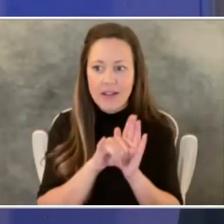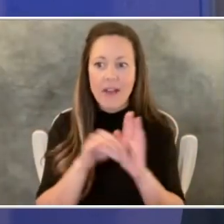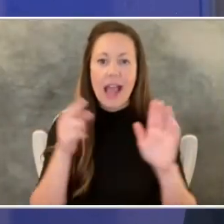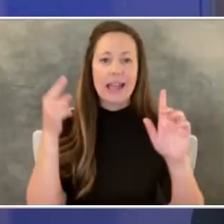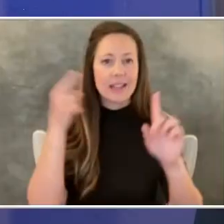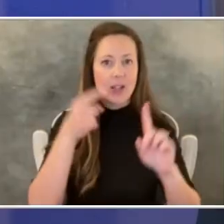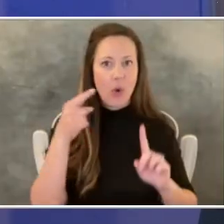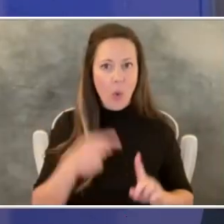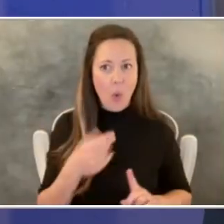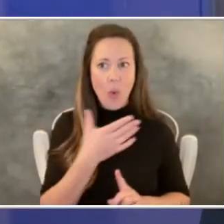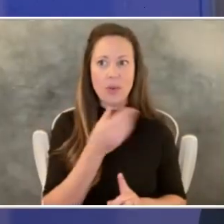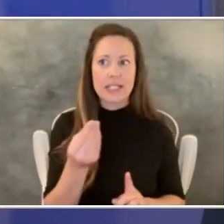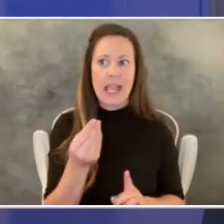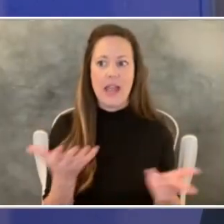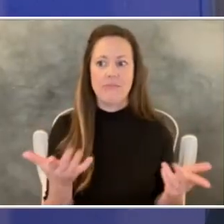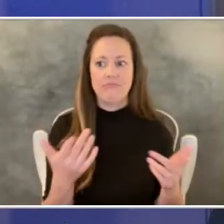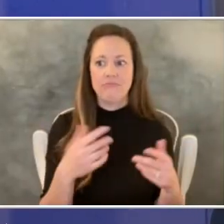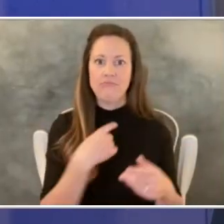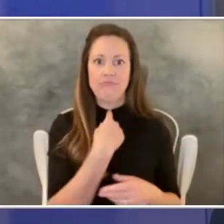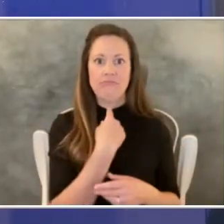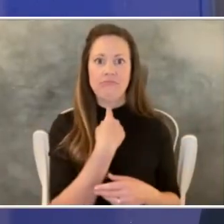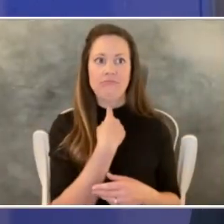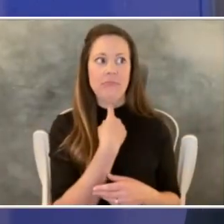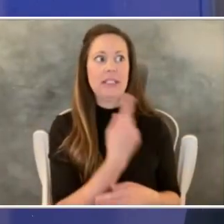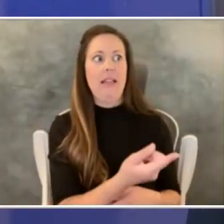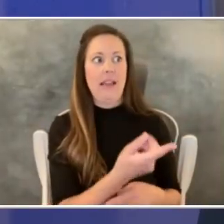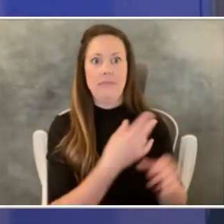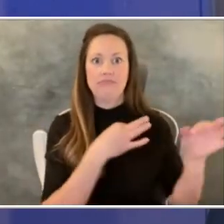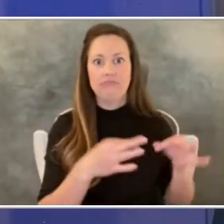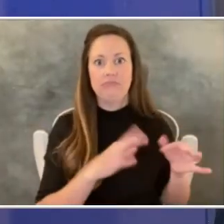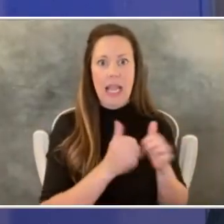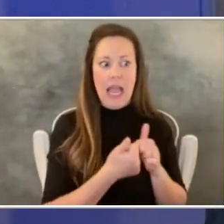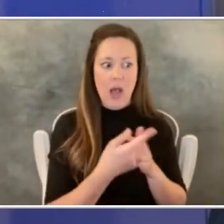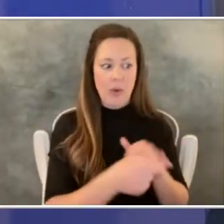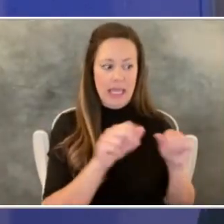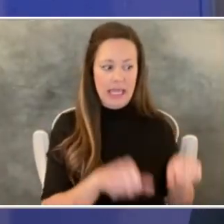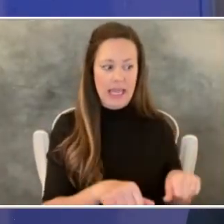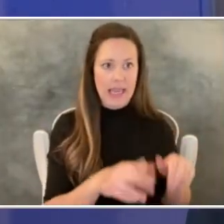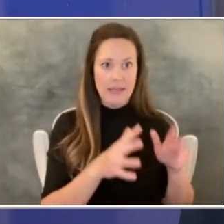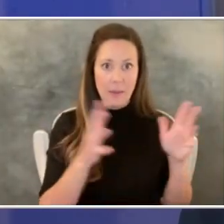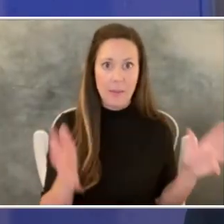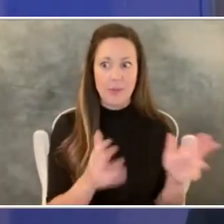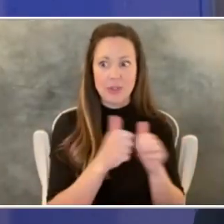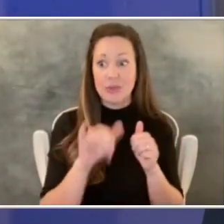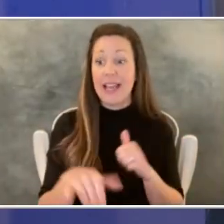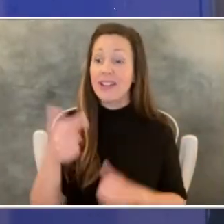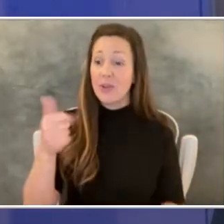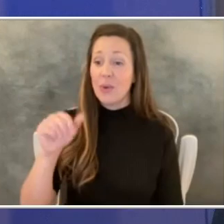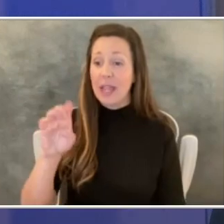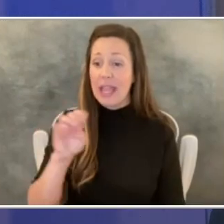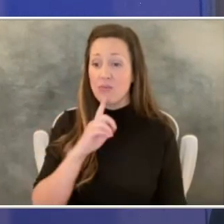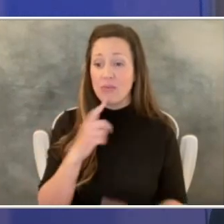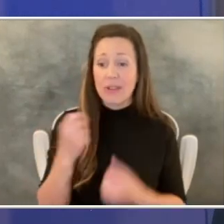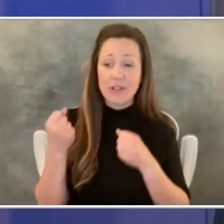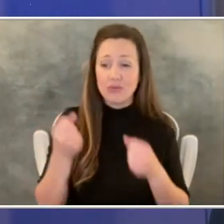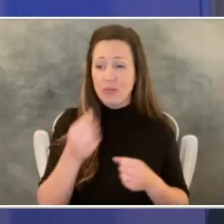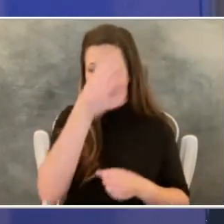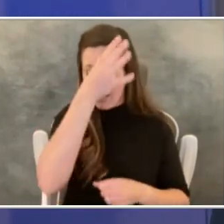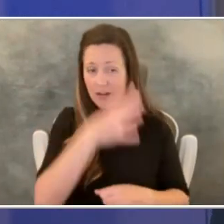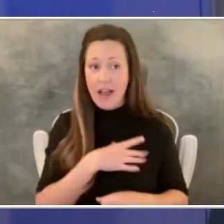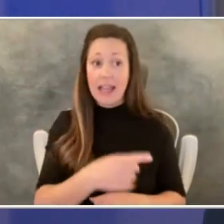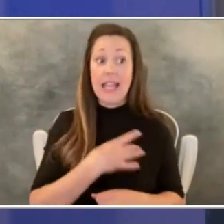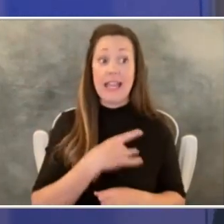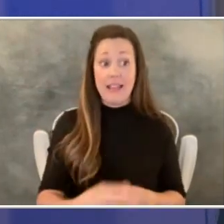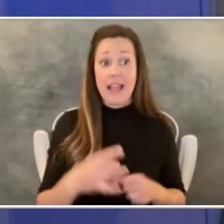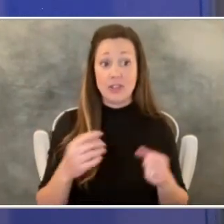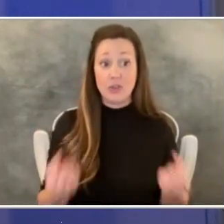telling him how he can push in that respect. Gabe is a strong guy. He likes getting in the weight room. Early on after rehab,